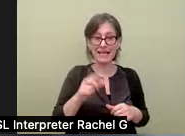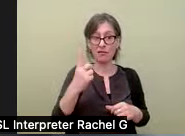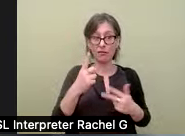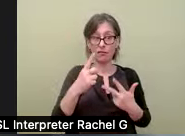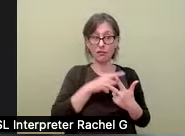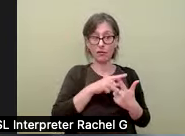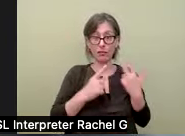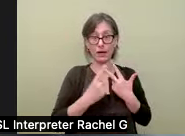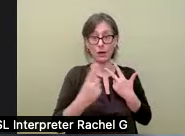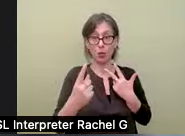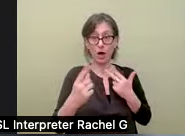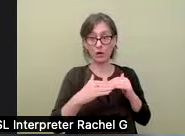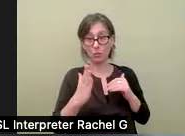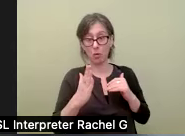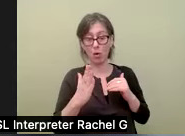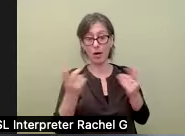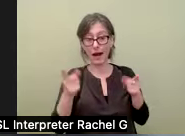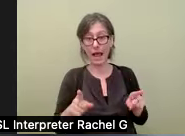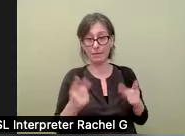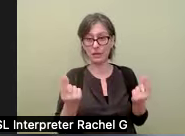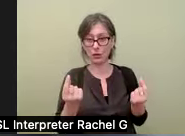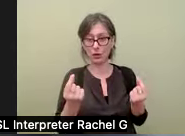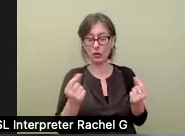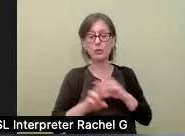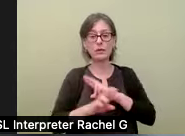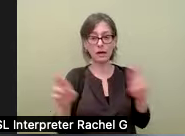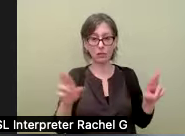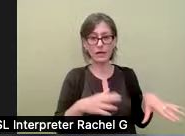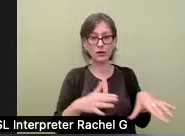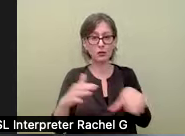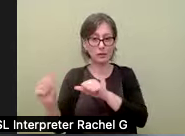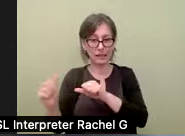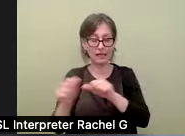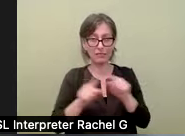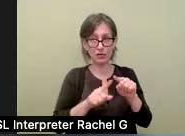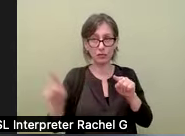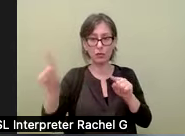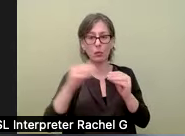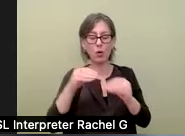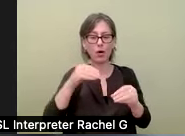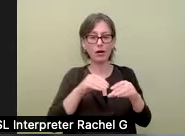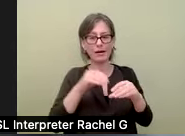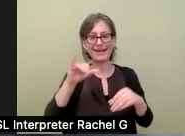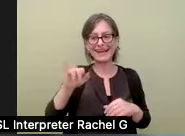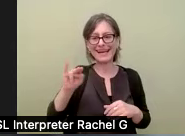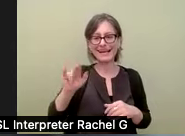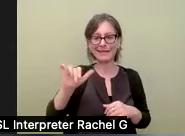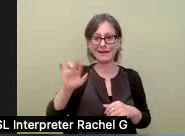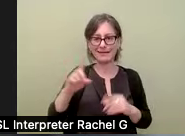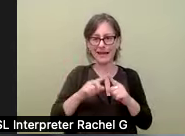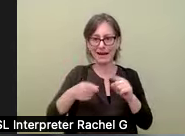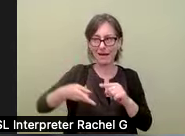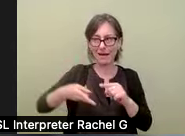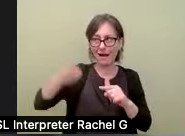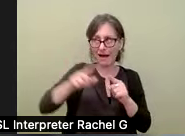these occur, we want you to immediately prepare to evacuate inland and to high ground, because again, it could only be a